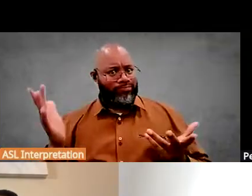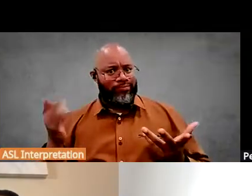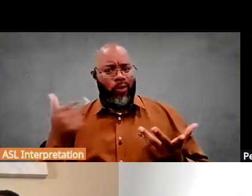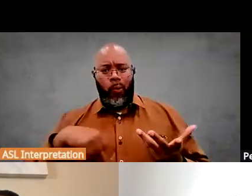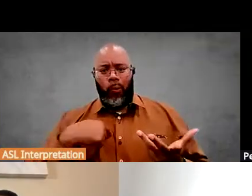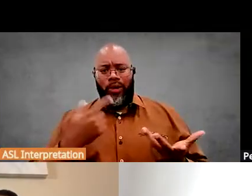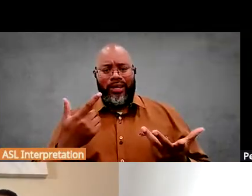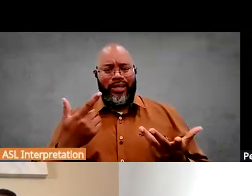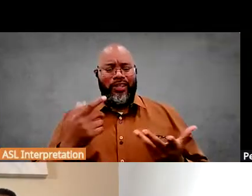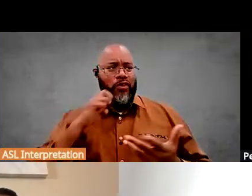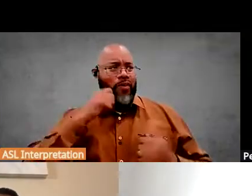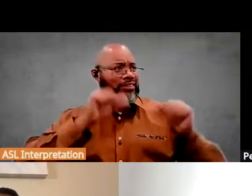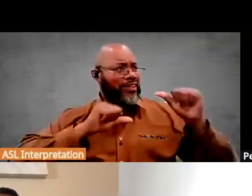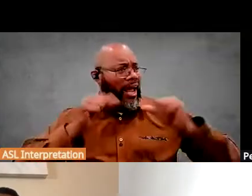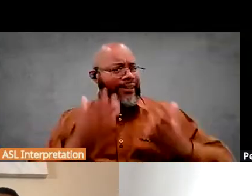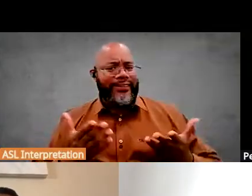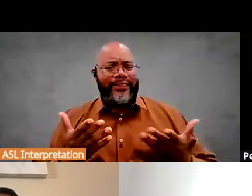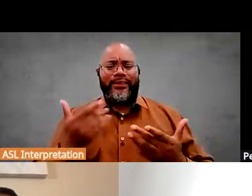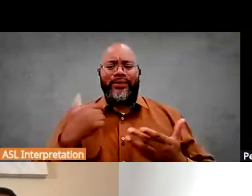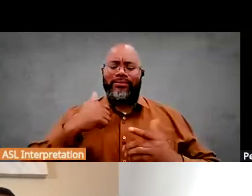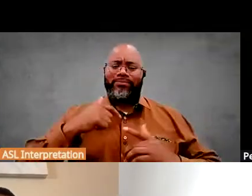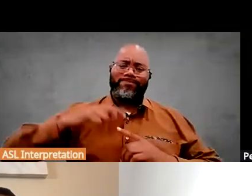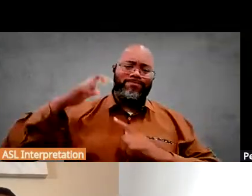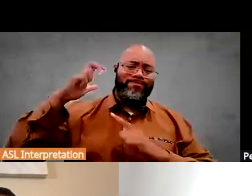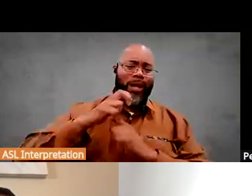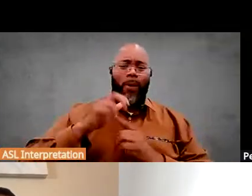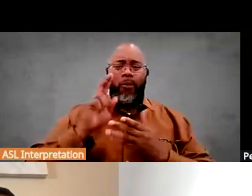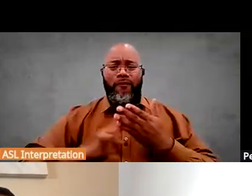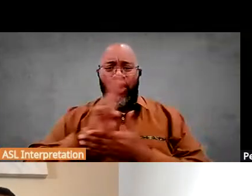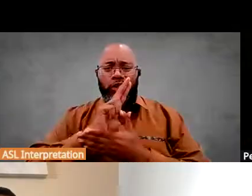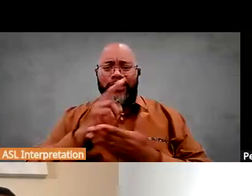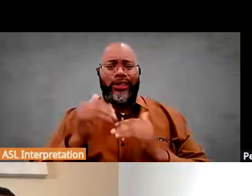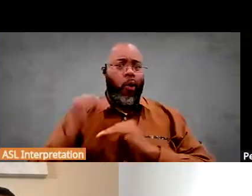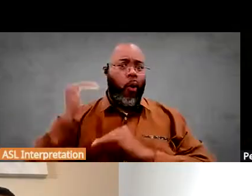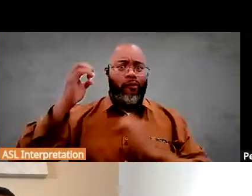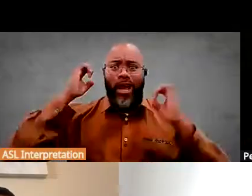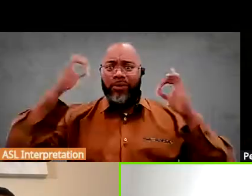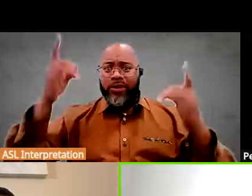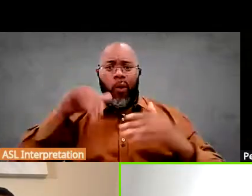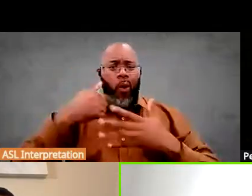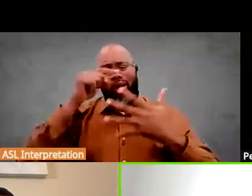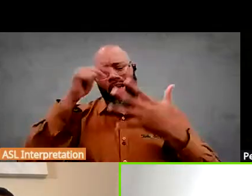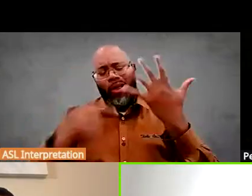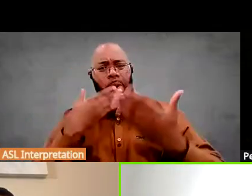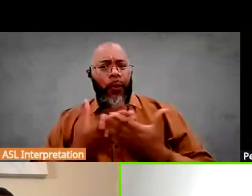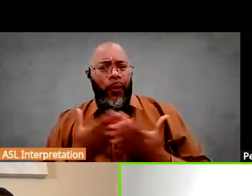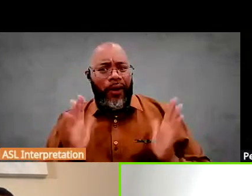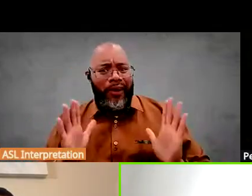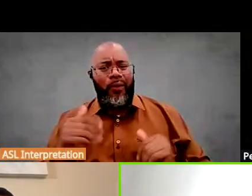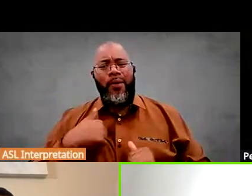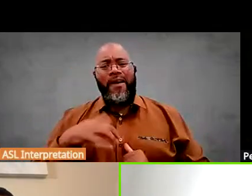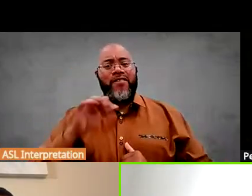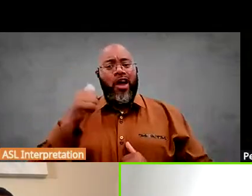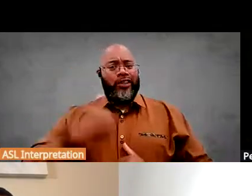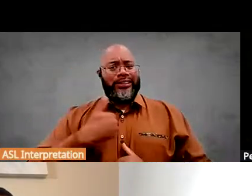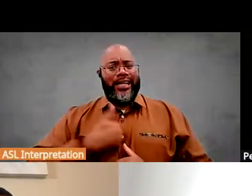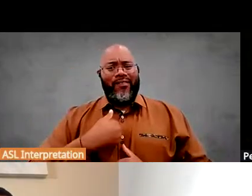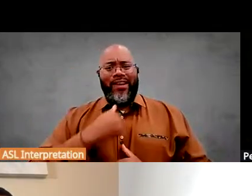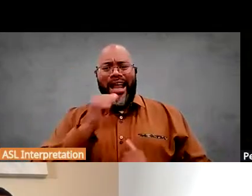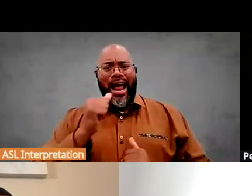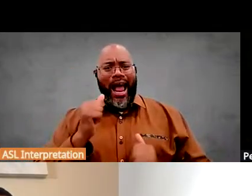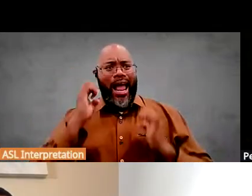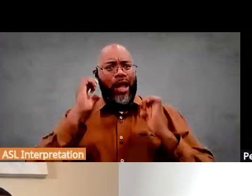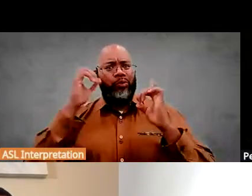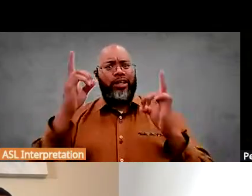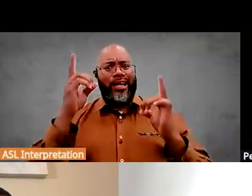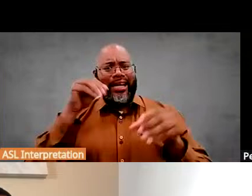the neuroscientists, like top universities, overeducated, all this good stuff. And we find ourselves not being educated